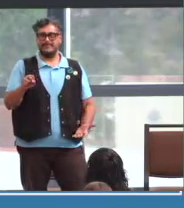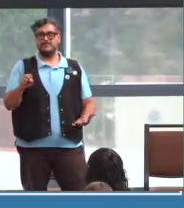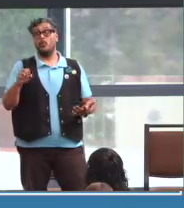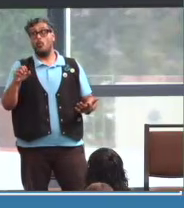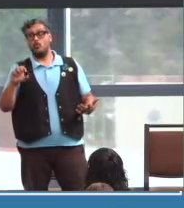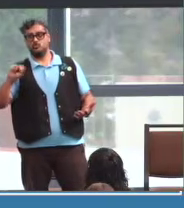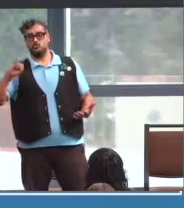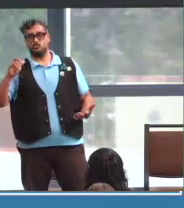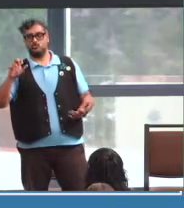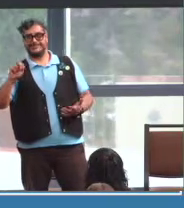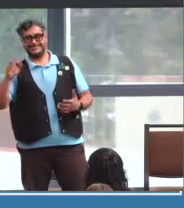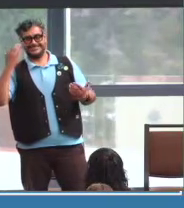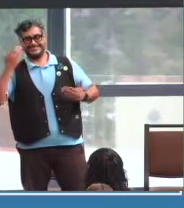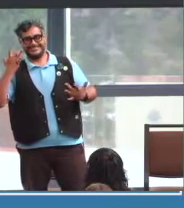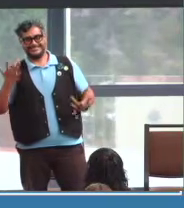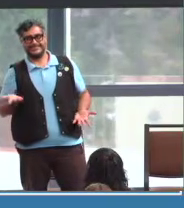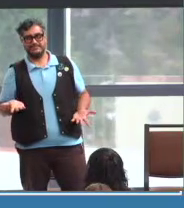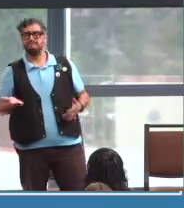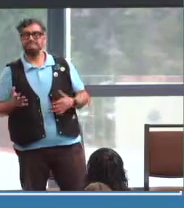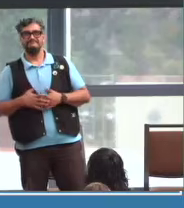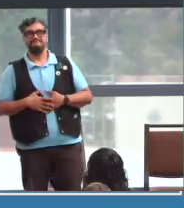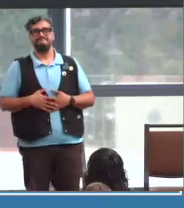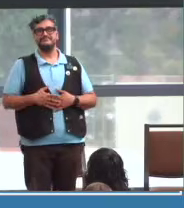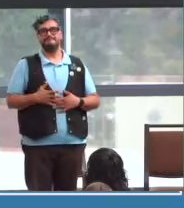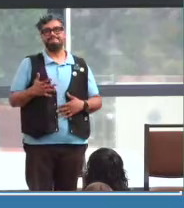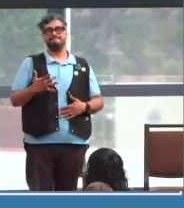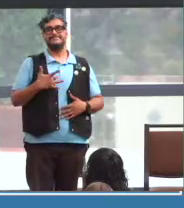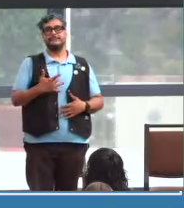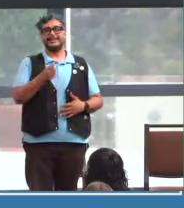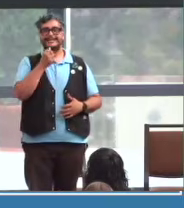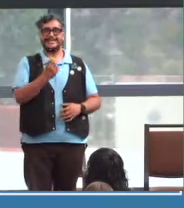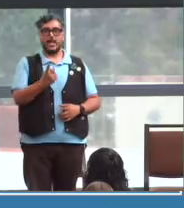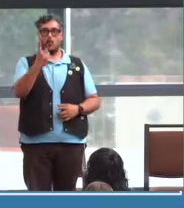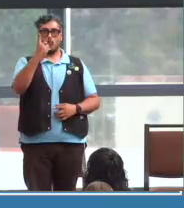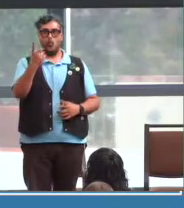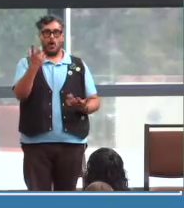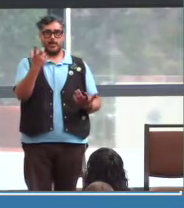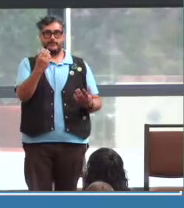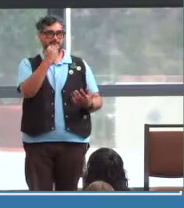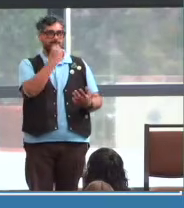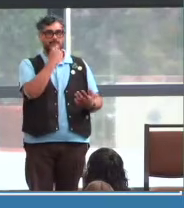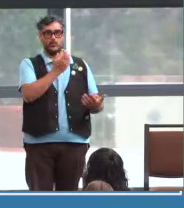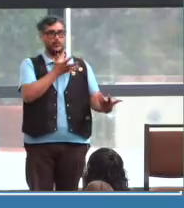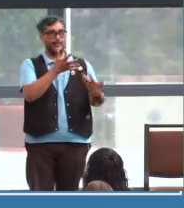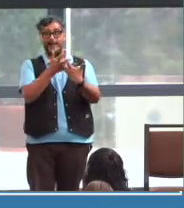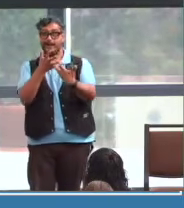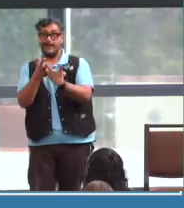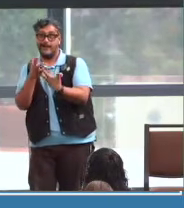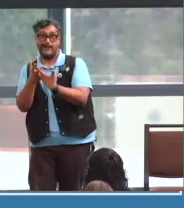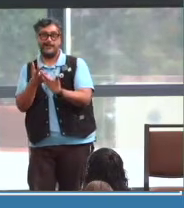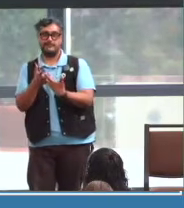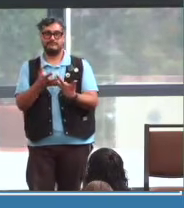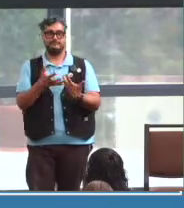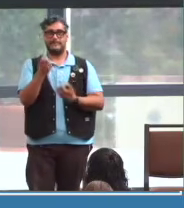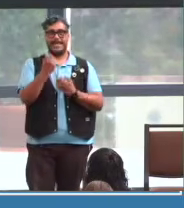most. I'll start with saying that there's usually no one diet that fits everybody. So everyone's kind of on their own